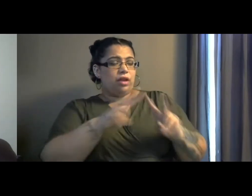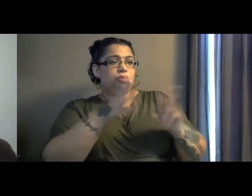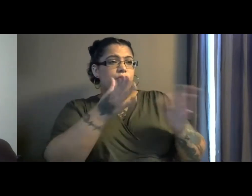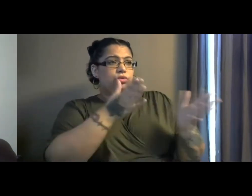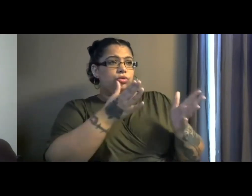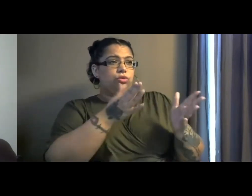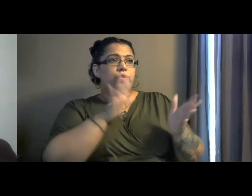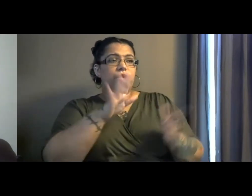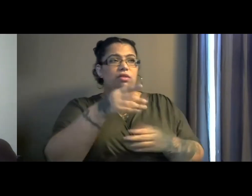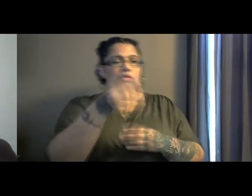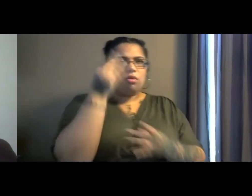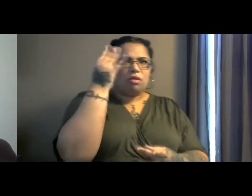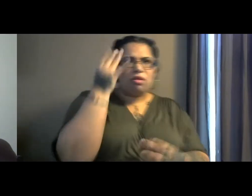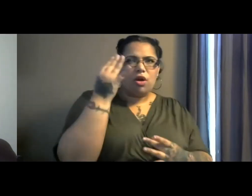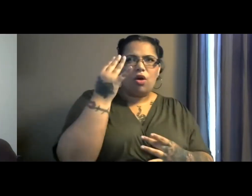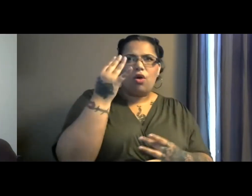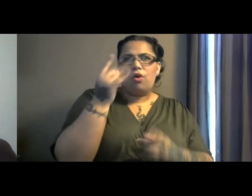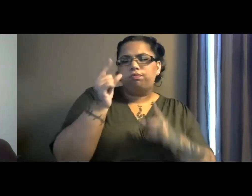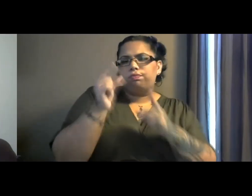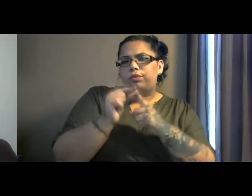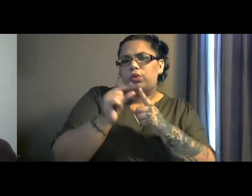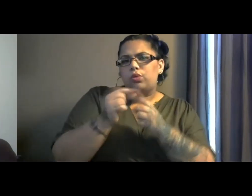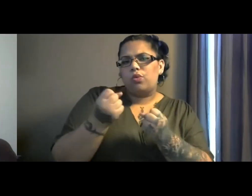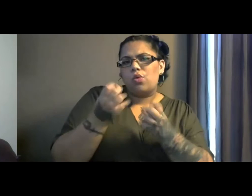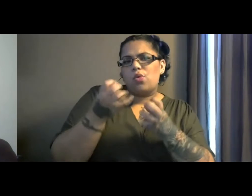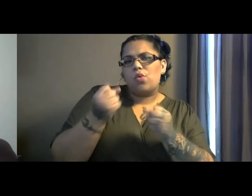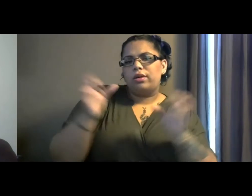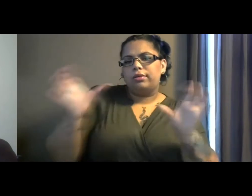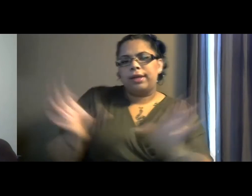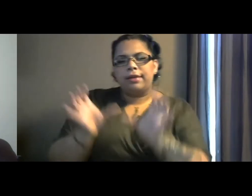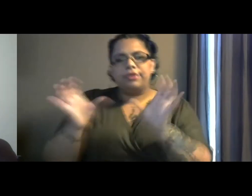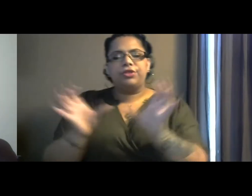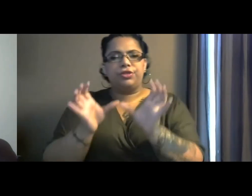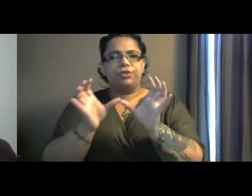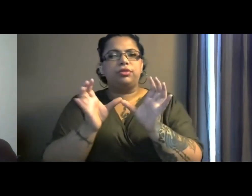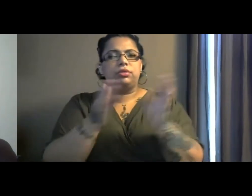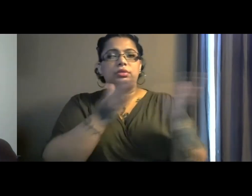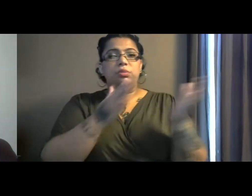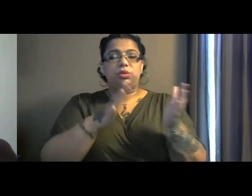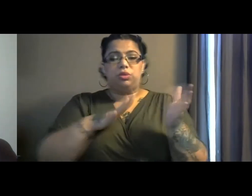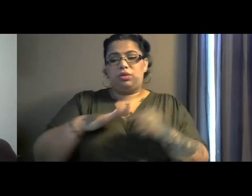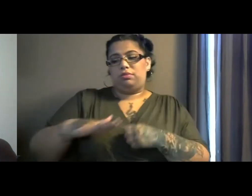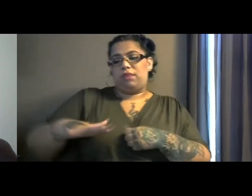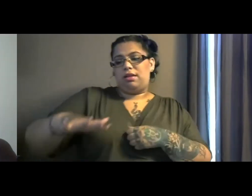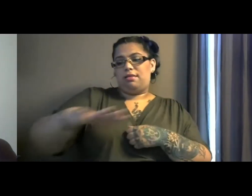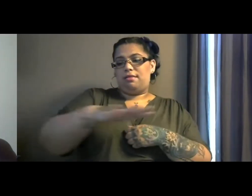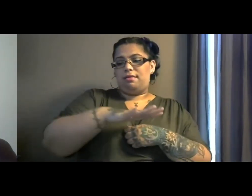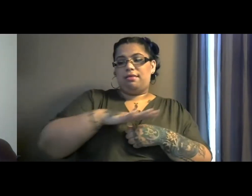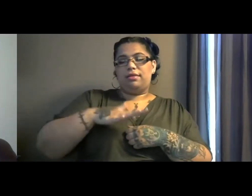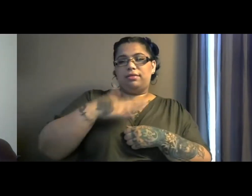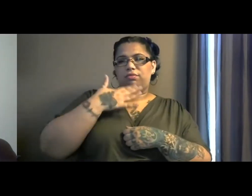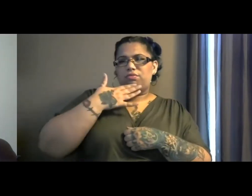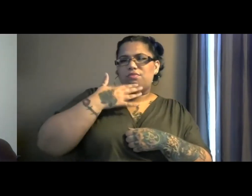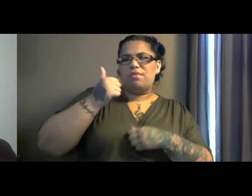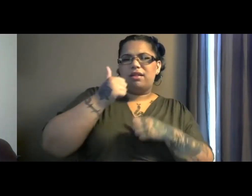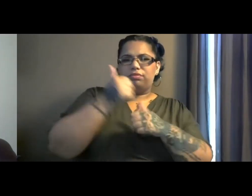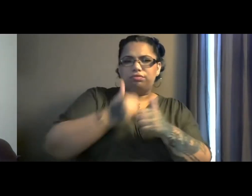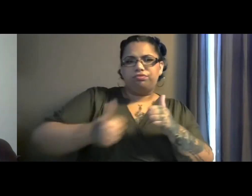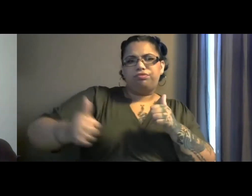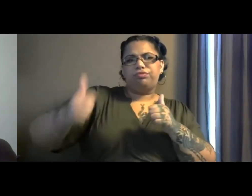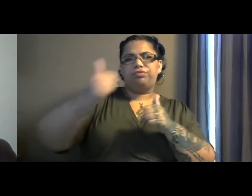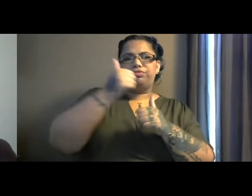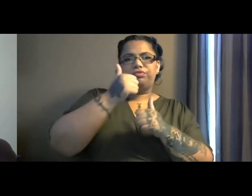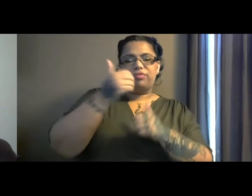actions bring to the space of your experience the highest and best idea you ever had about